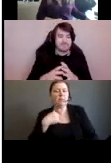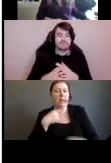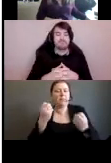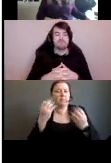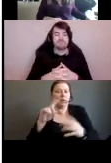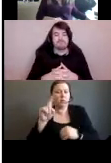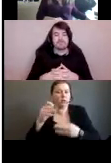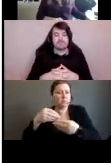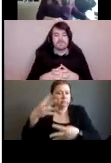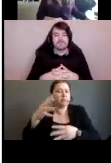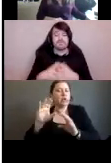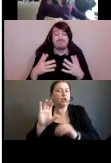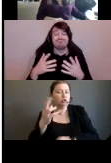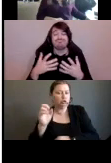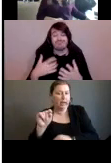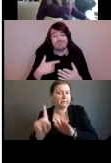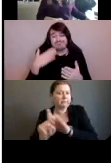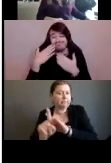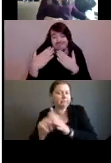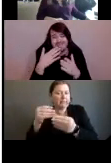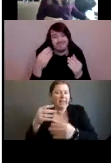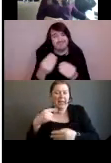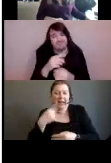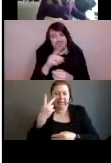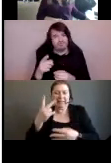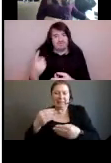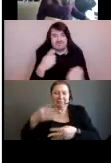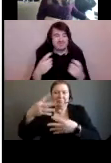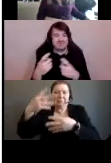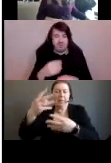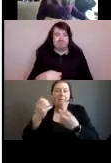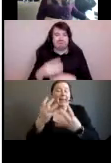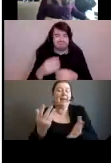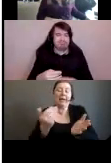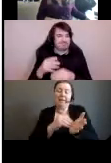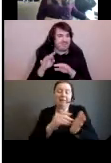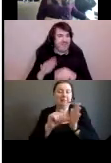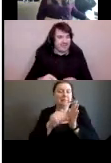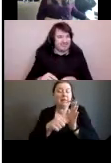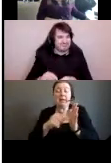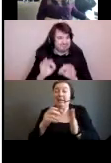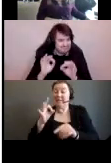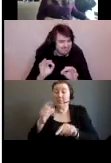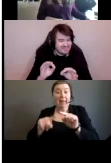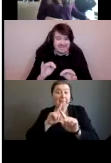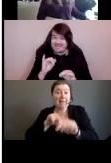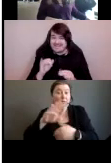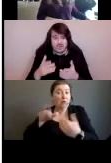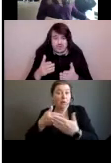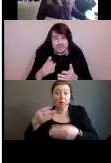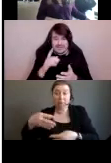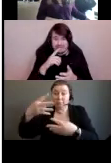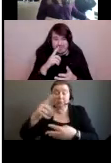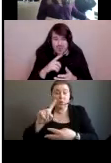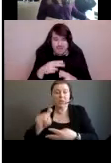thank you very much. There is a bit of a lineup, and again, if we can't get to them all today, we will follow up, and we are using